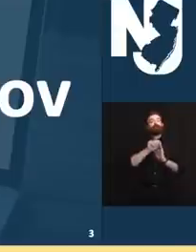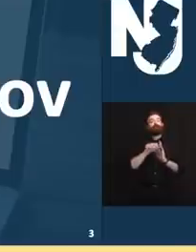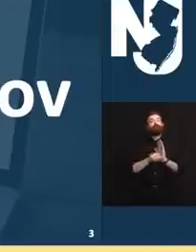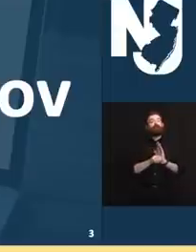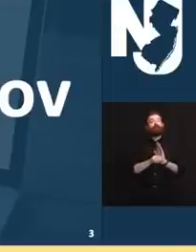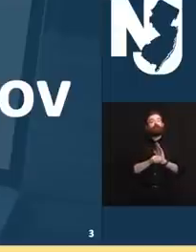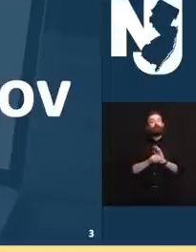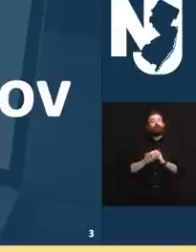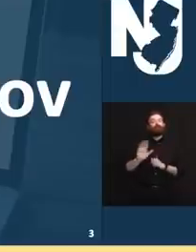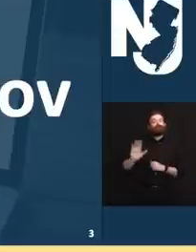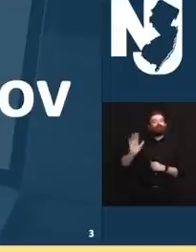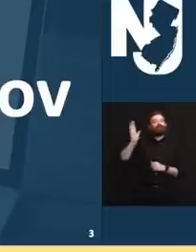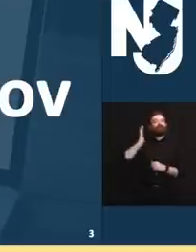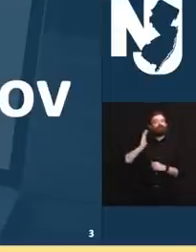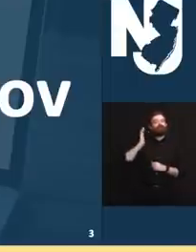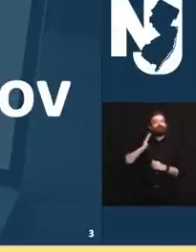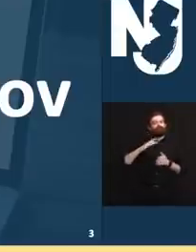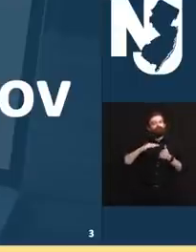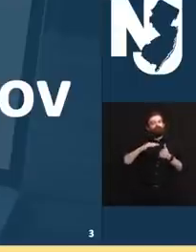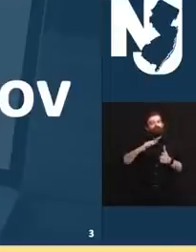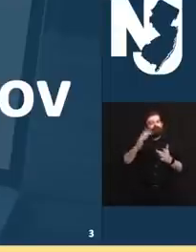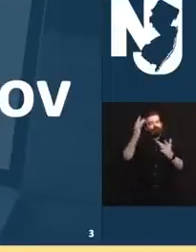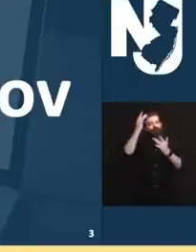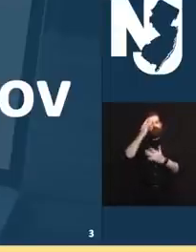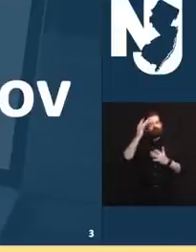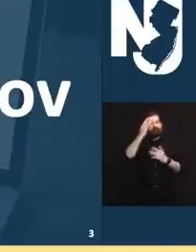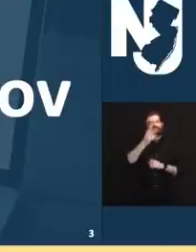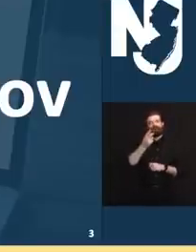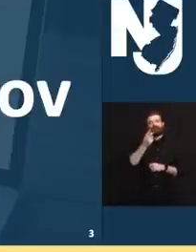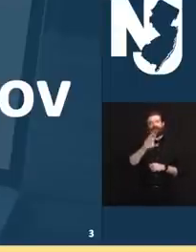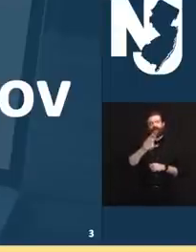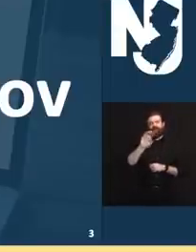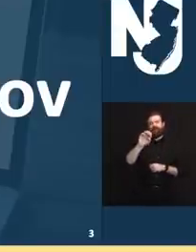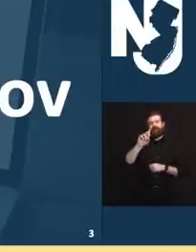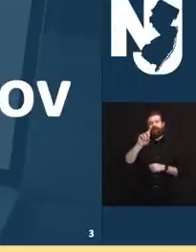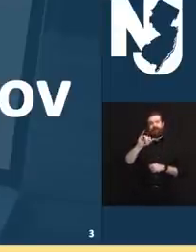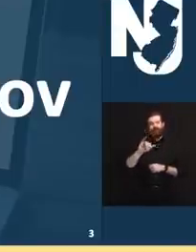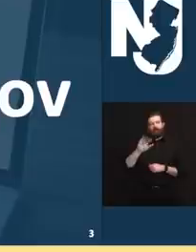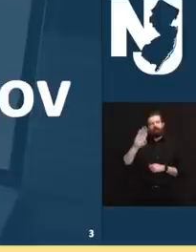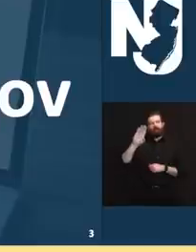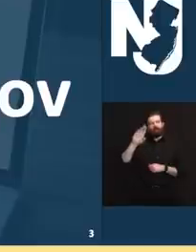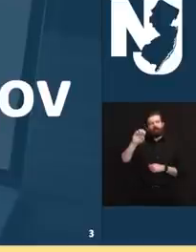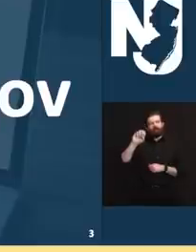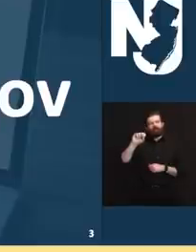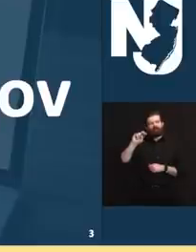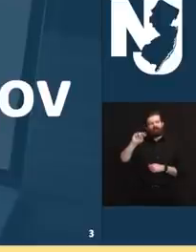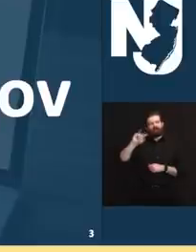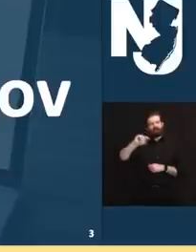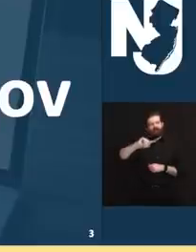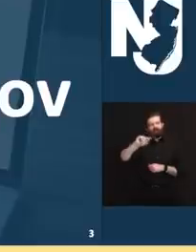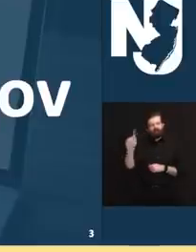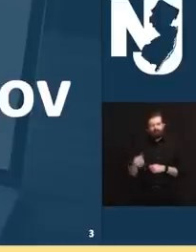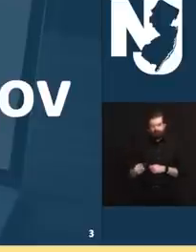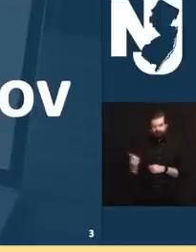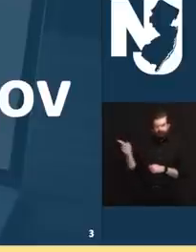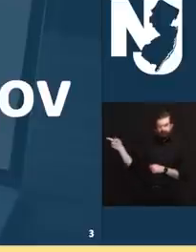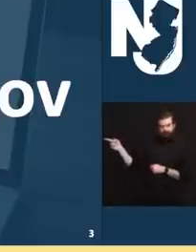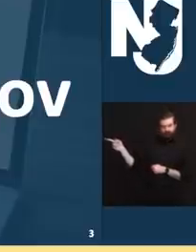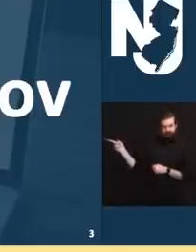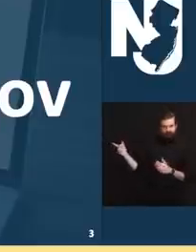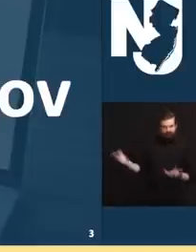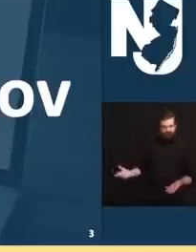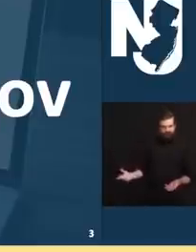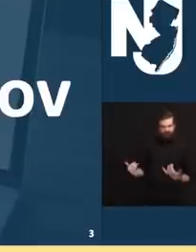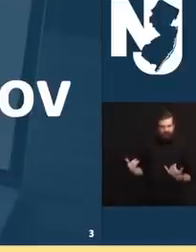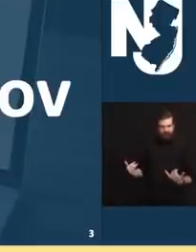while. It's a great honor to have Dr. Eddie Bresnis with us today. Eddie, thank you. Good to have you back. So we got a bunch of things we want to